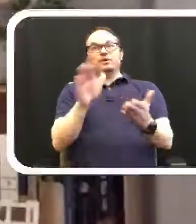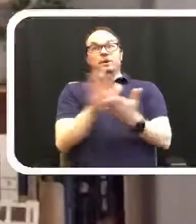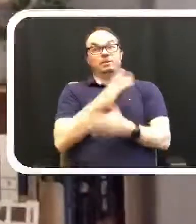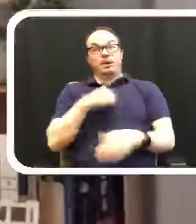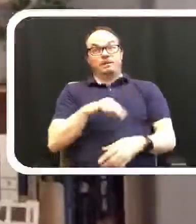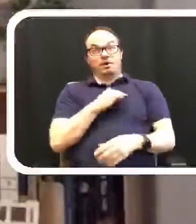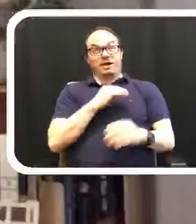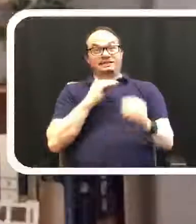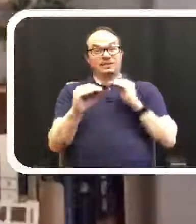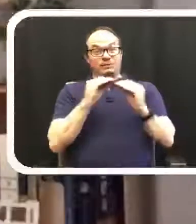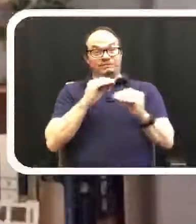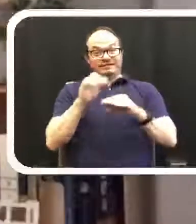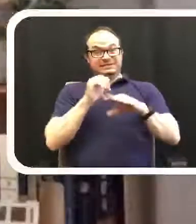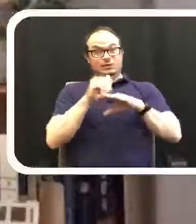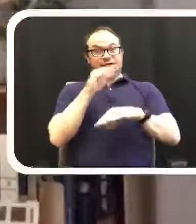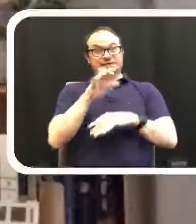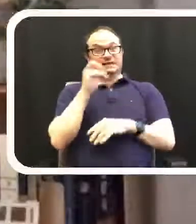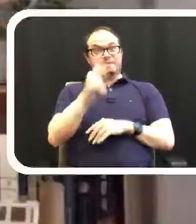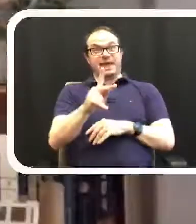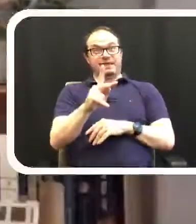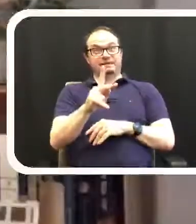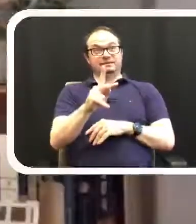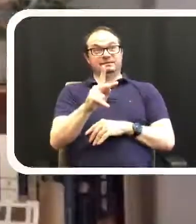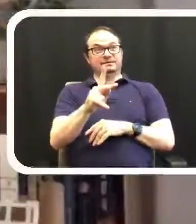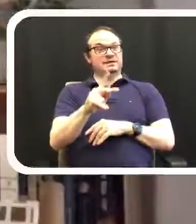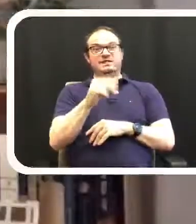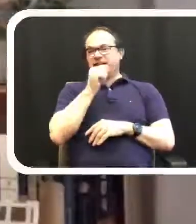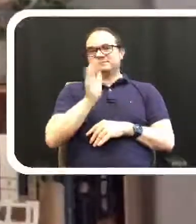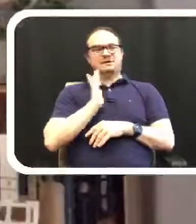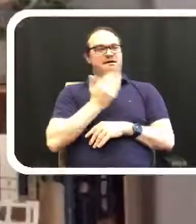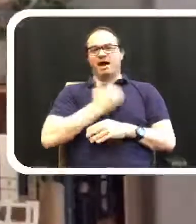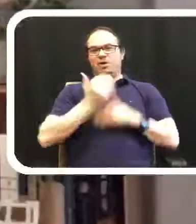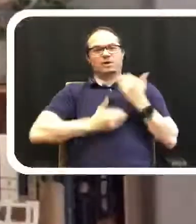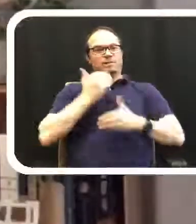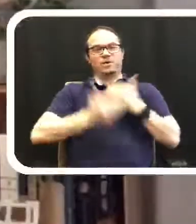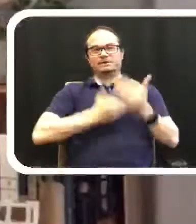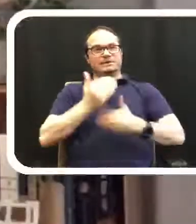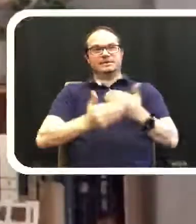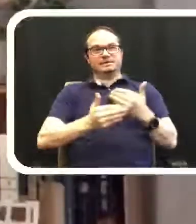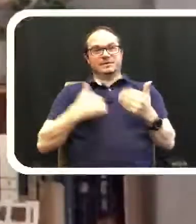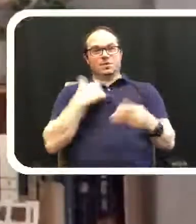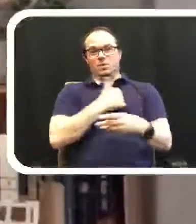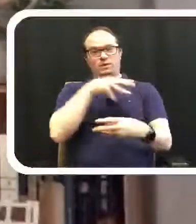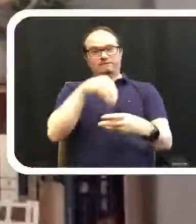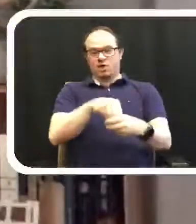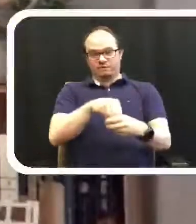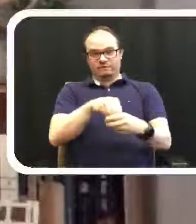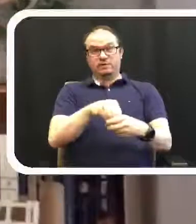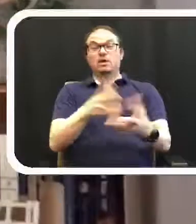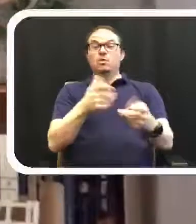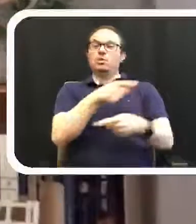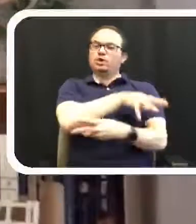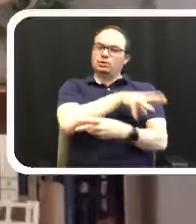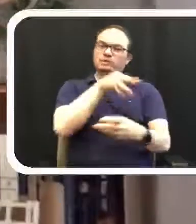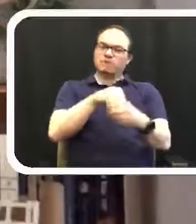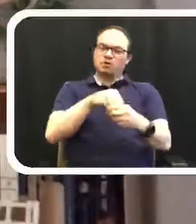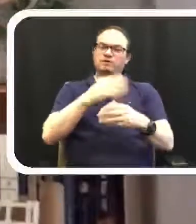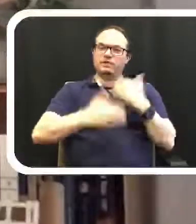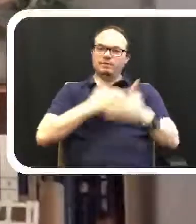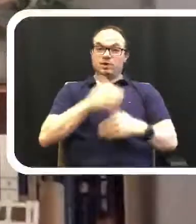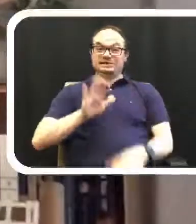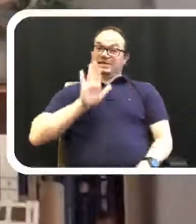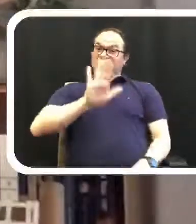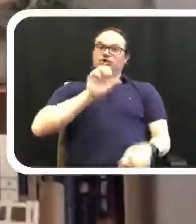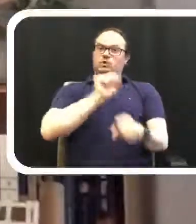and we fix it and send it back to you, that's not a process that you're involved in. We want you involved in that process. It's your